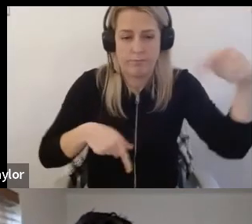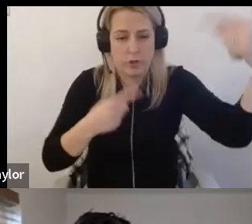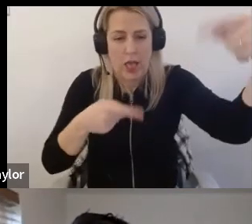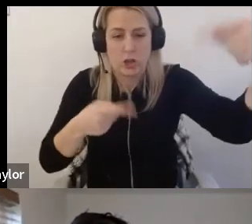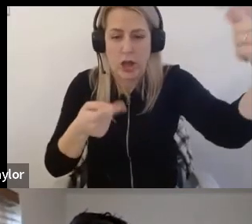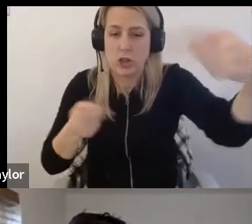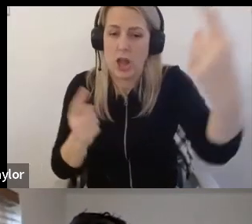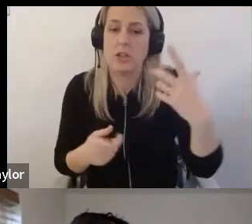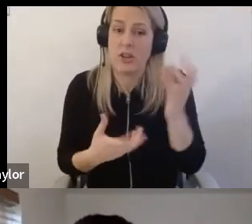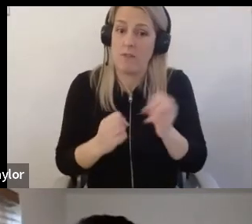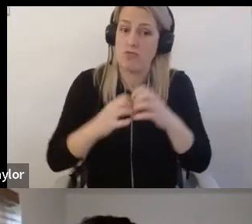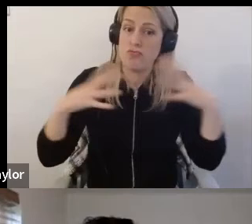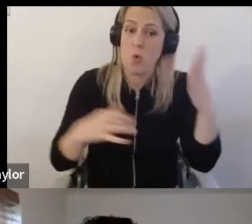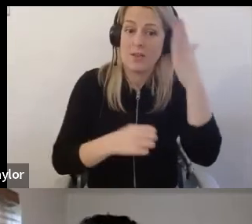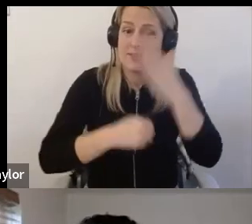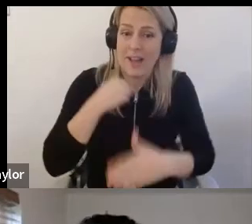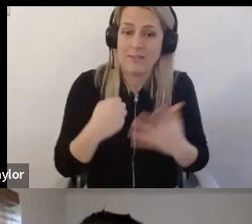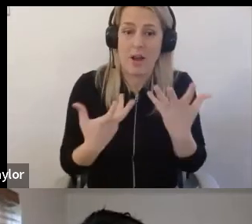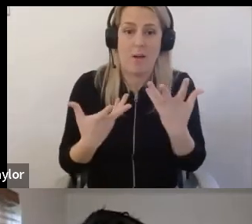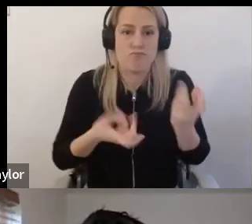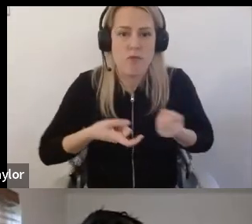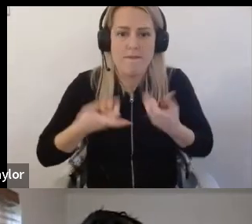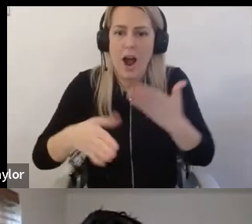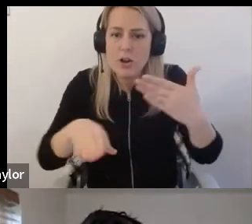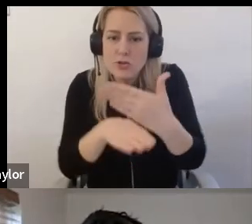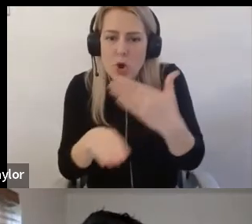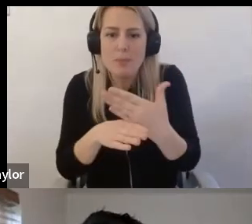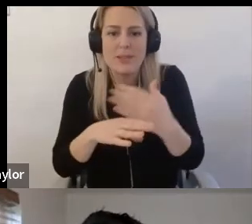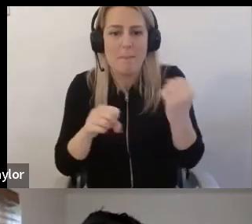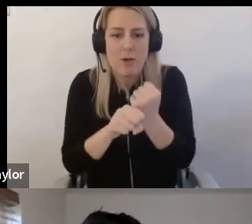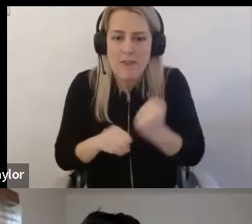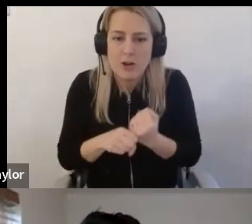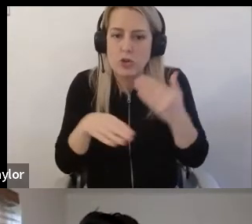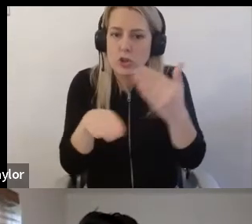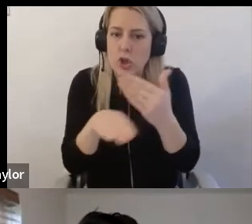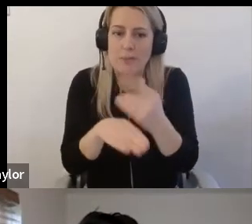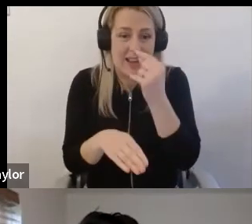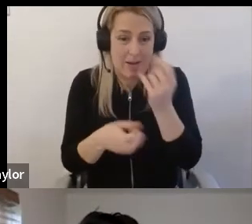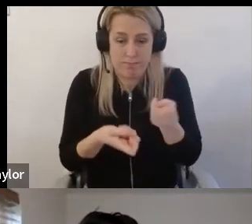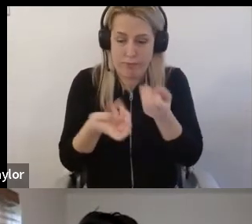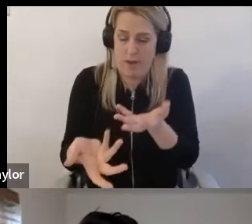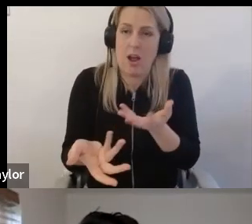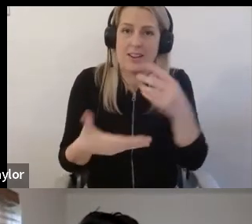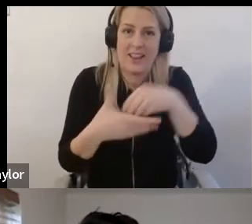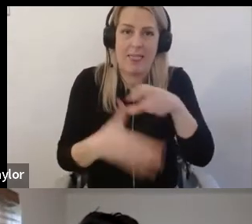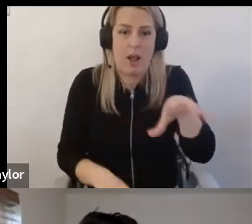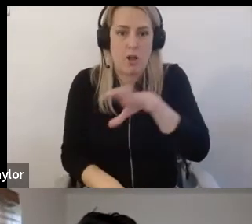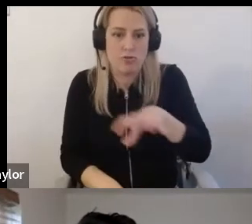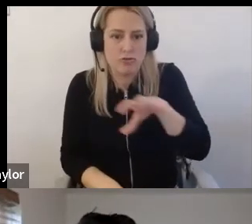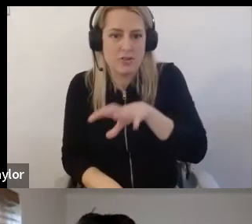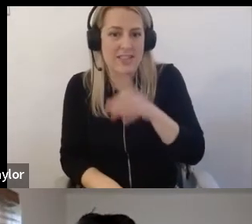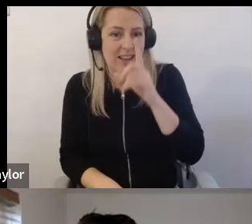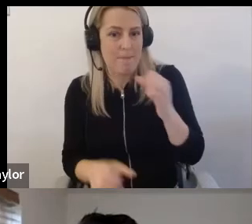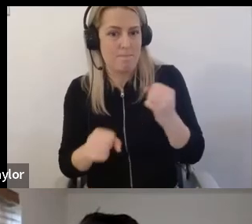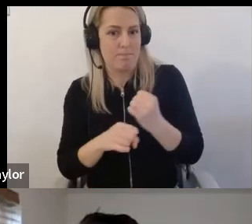their countries. It can produce a new tax base. So I think we need to start having those conversations. But I'm also